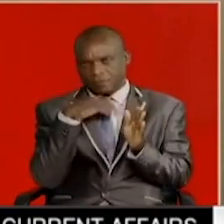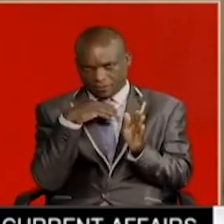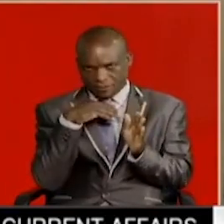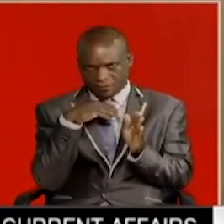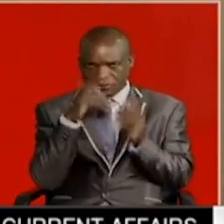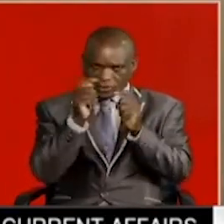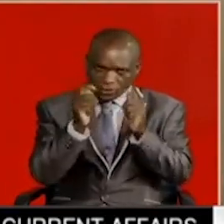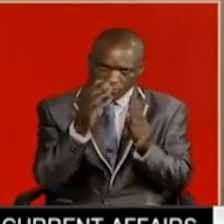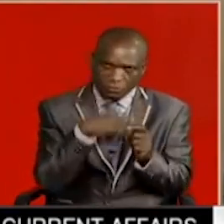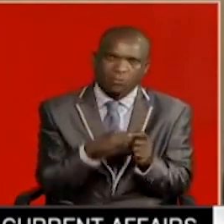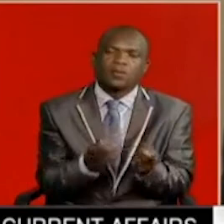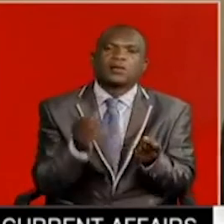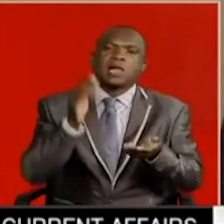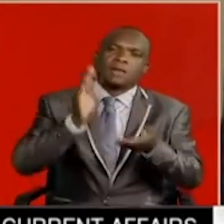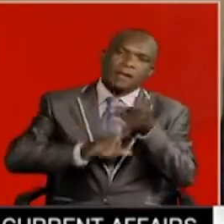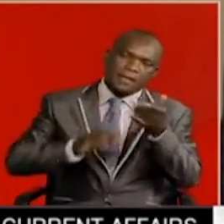Procurement,